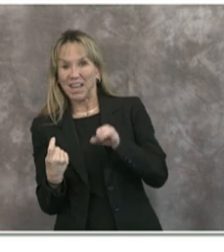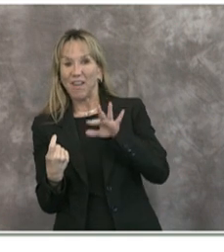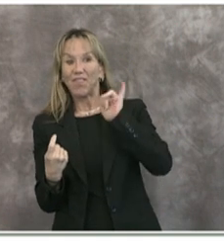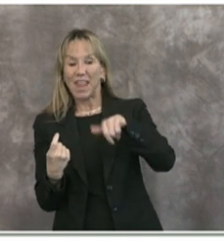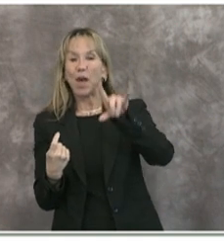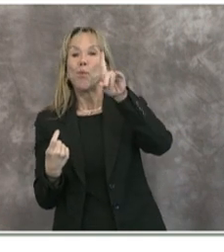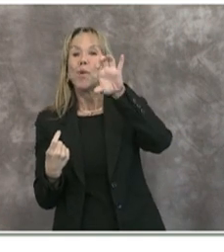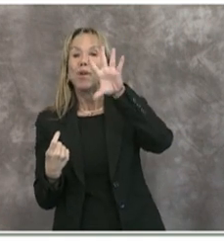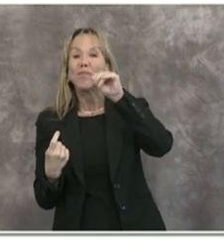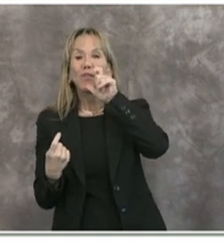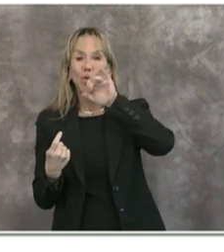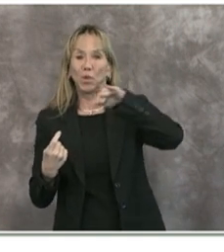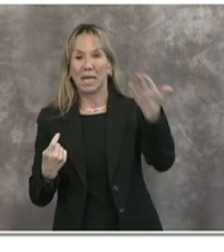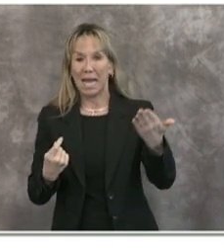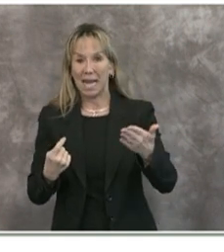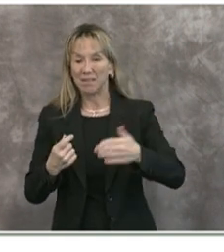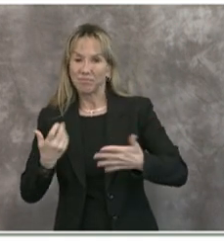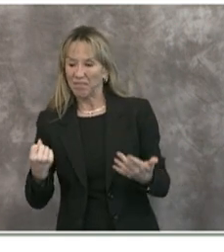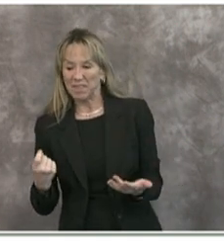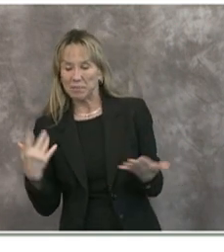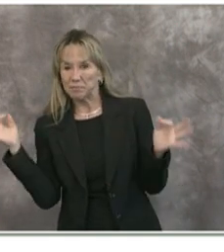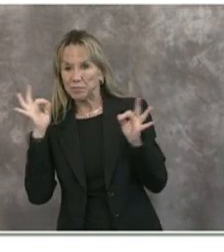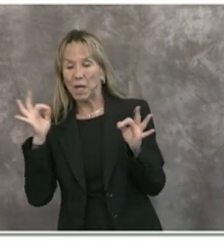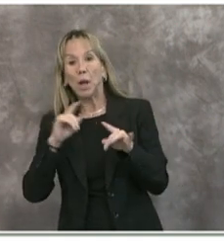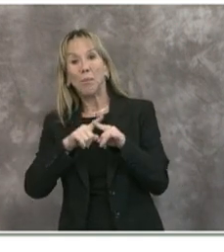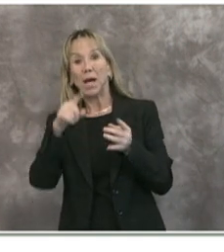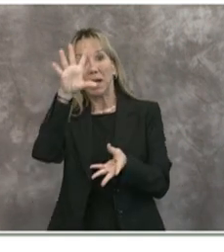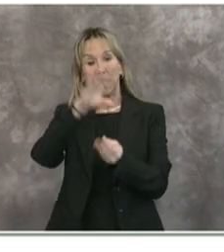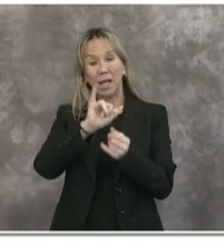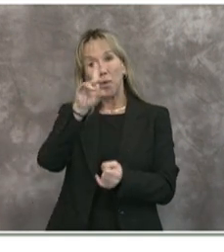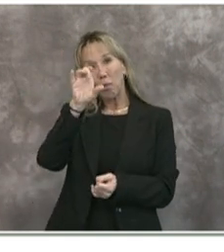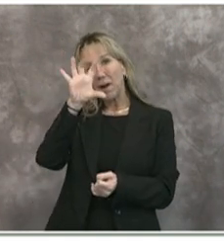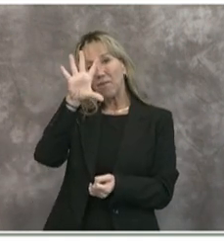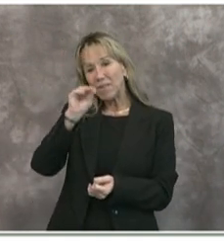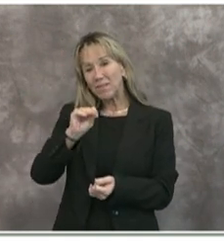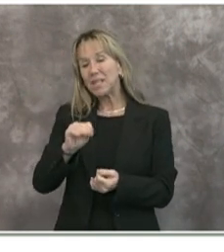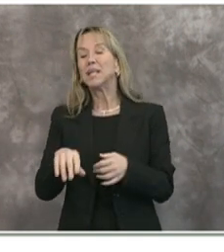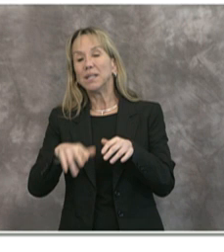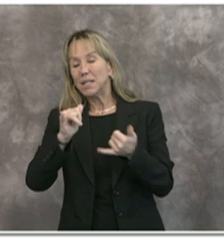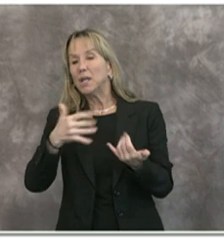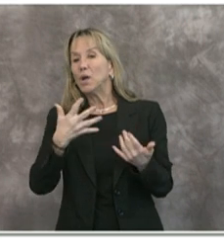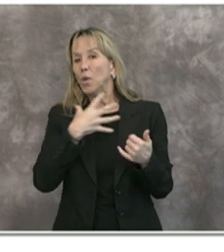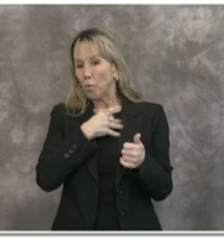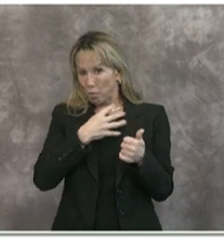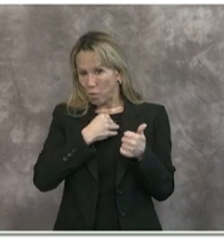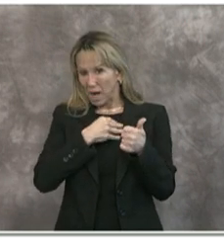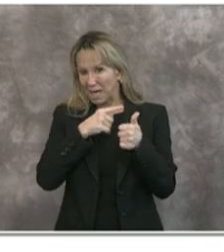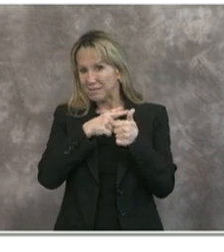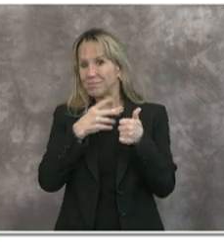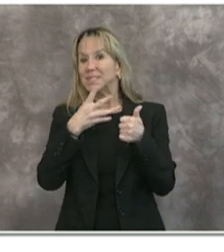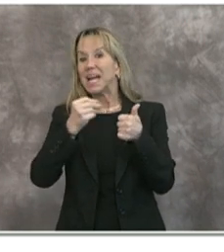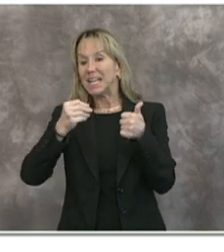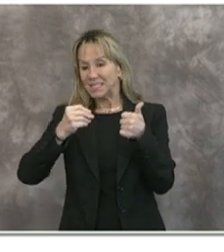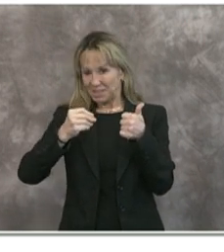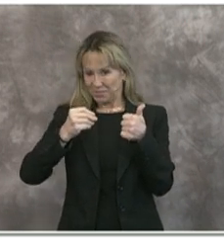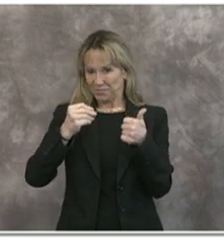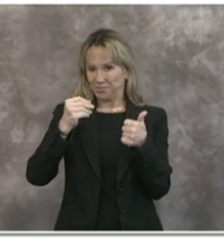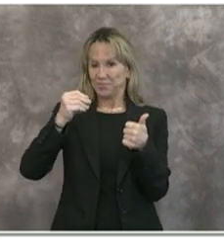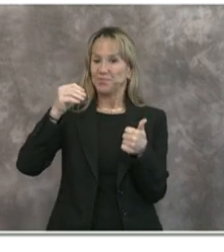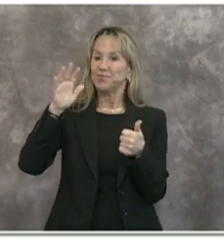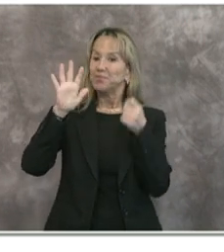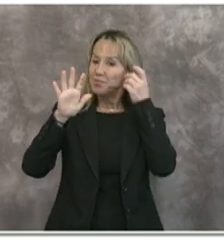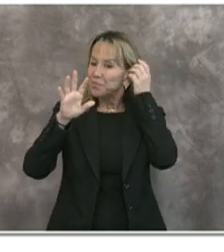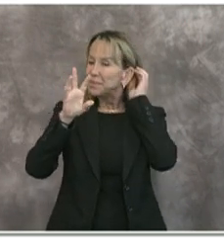Of this total, 69 or 50% are white, 53 or 38% are Latino or